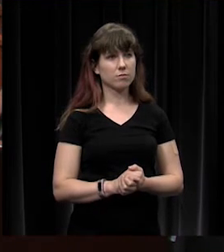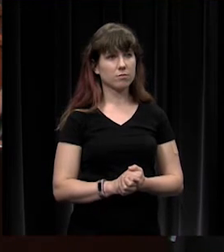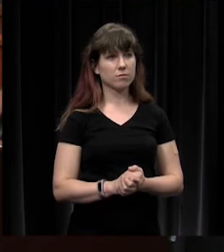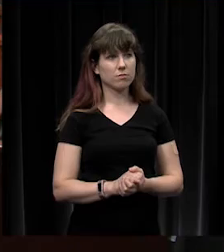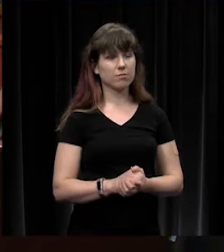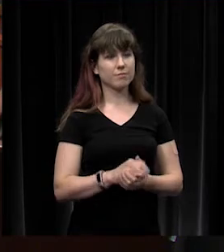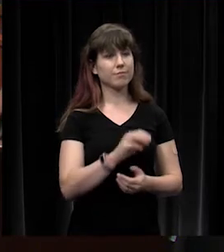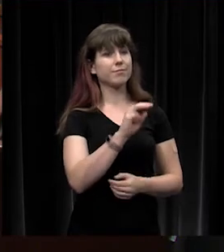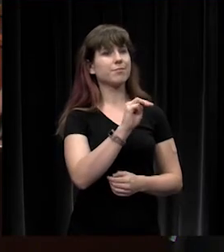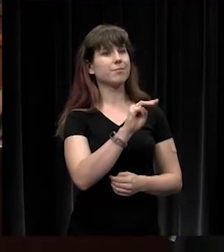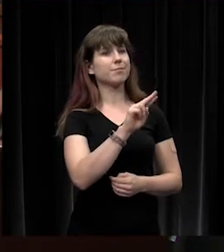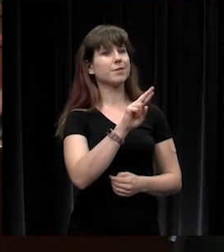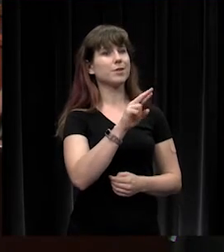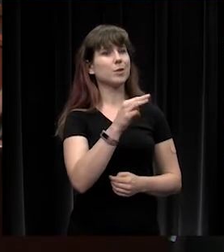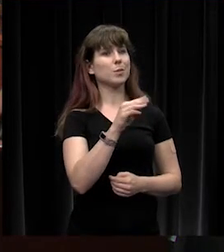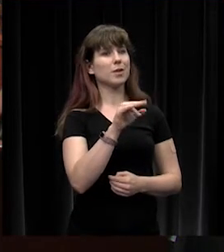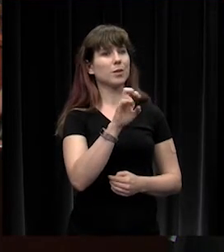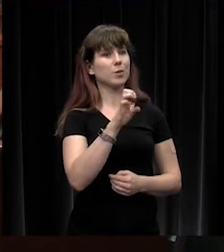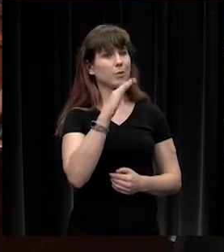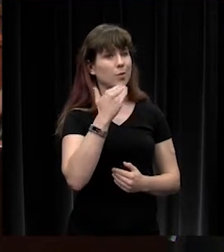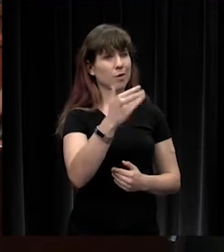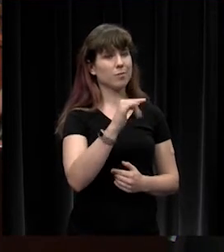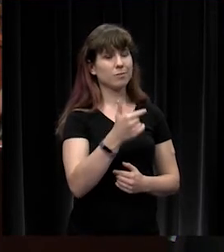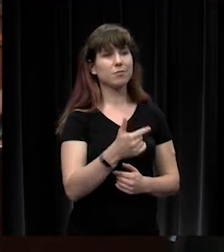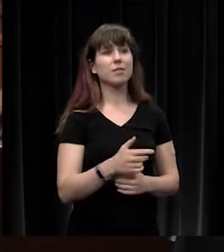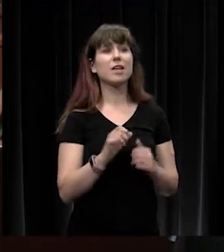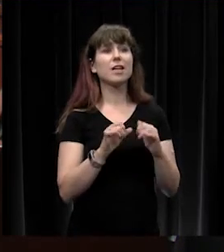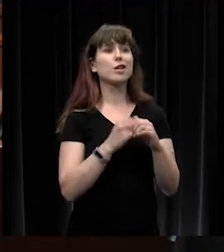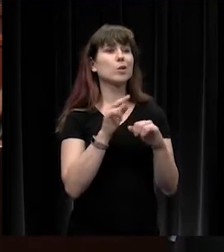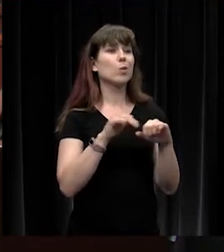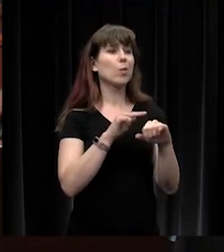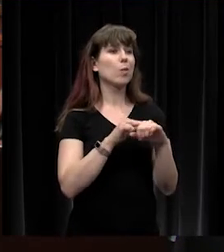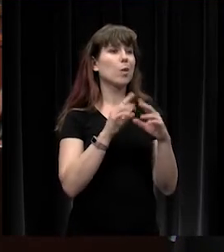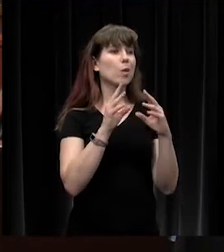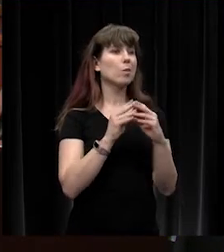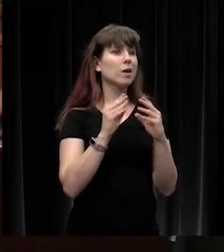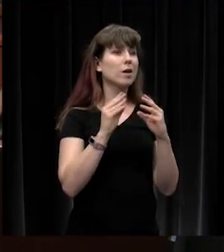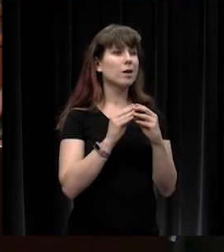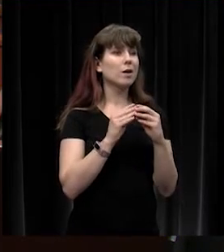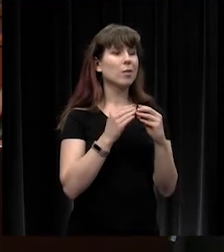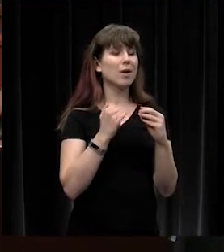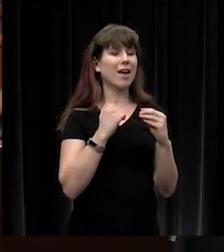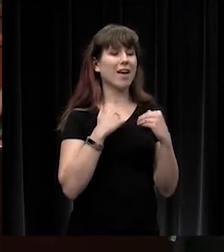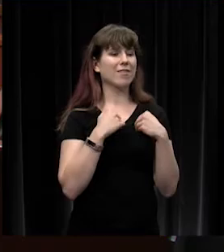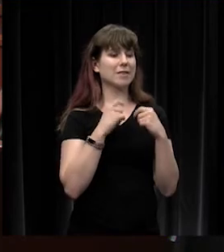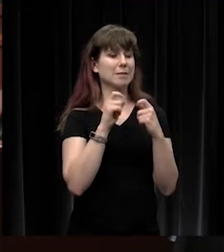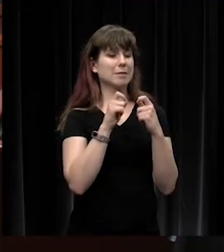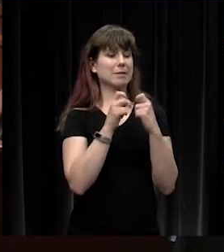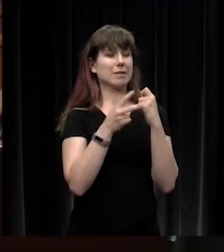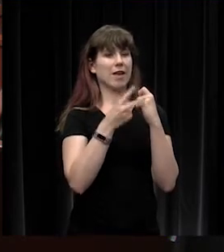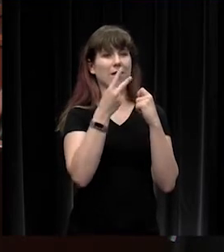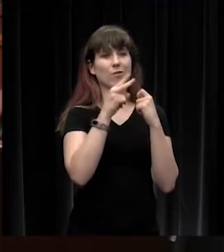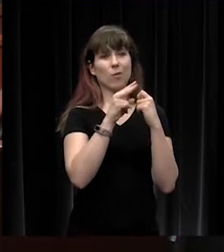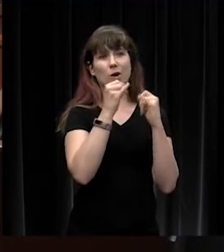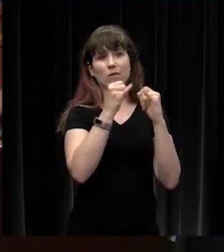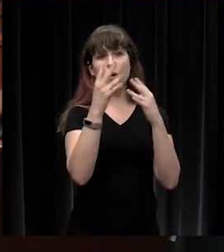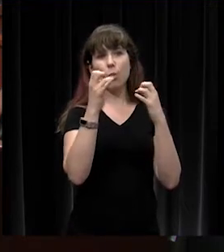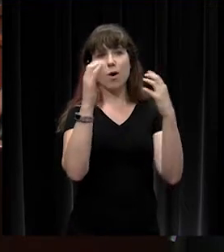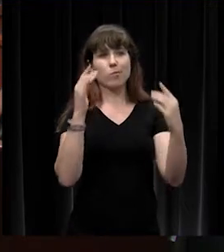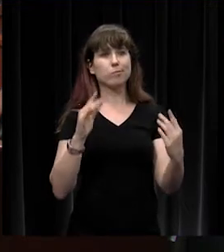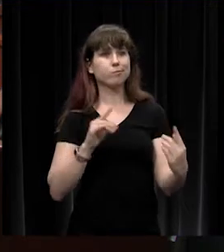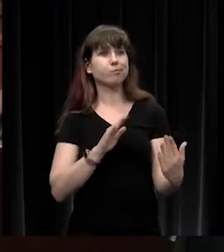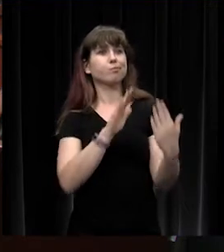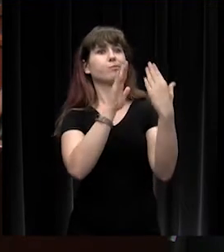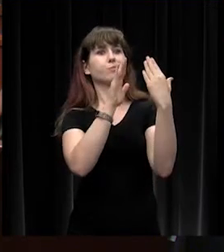McCune, please. Sure. At each regular meeting of the Board of Education reserves limited time for individuals wishing to address the board.